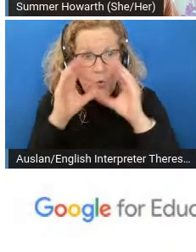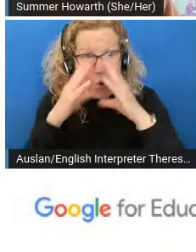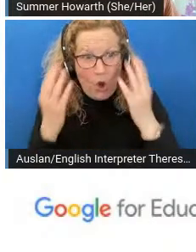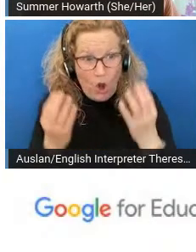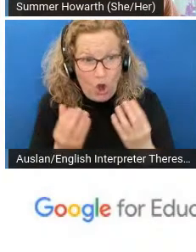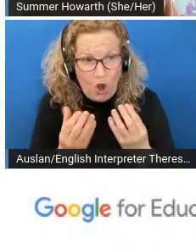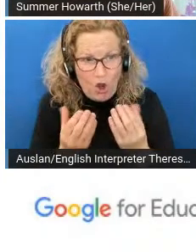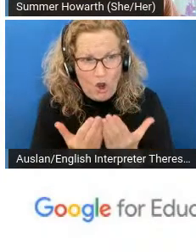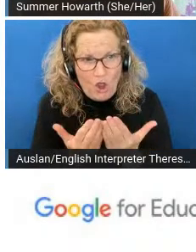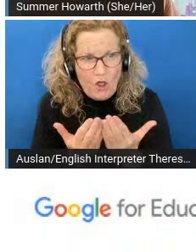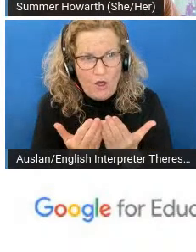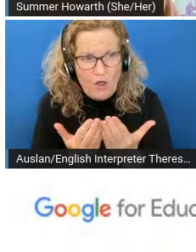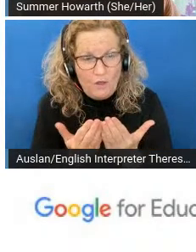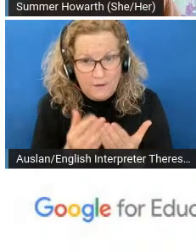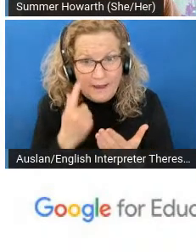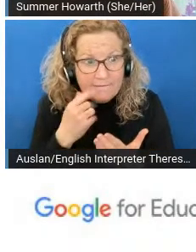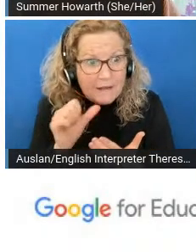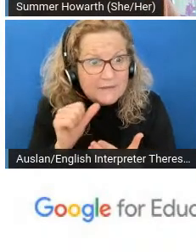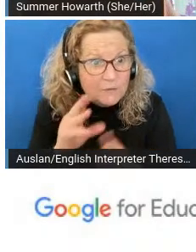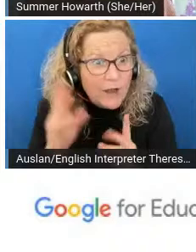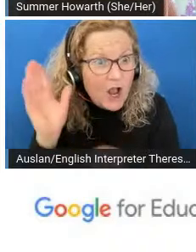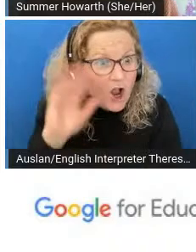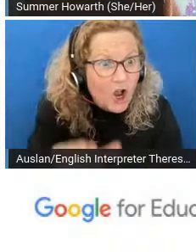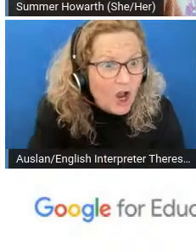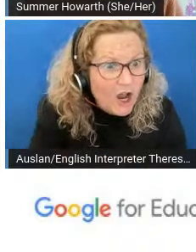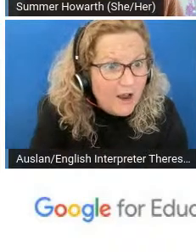I don't know. I can't tell you the answer to that question.